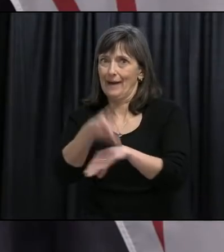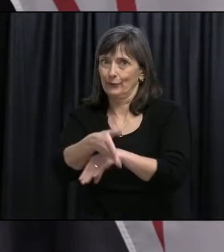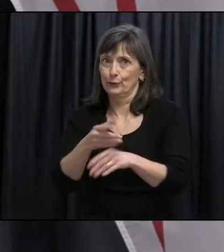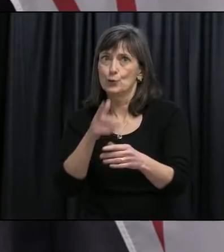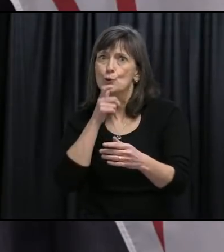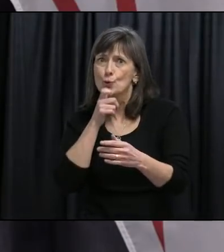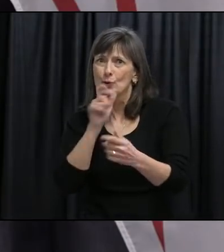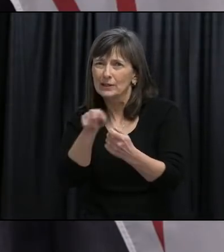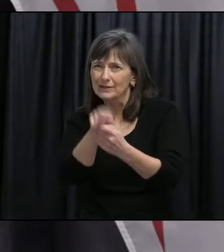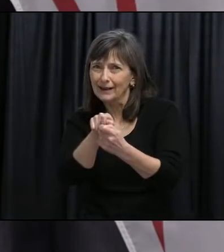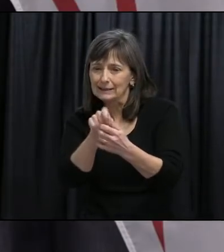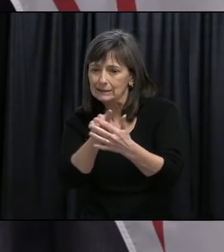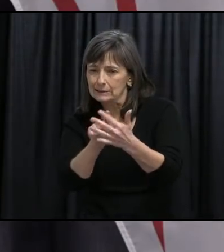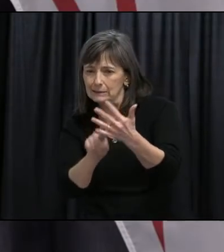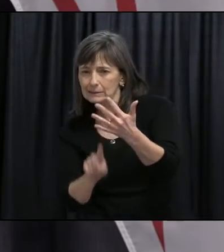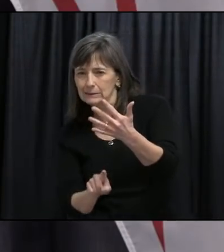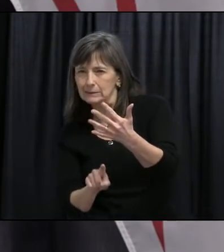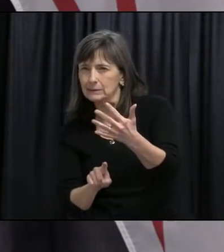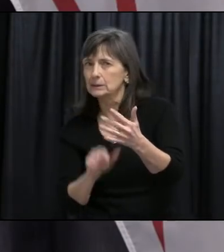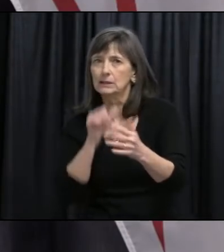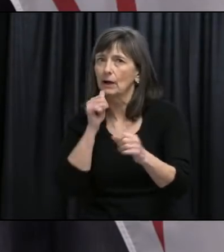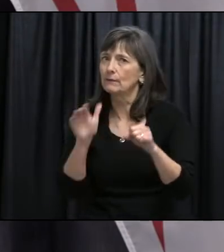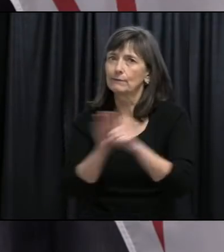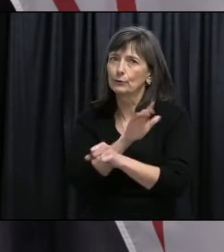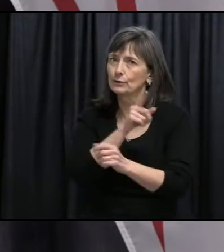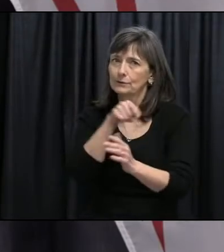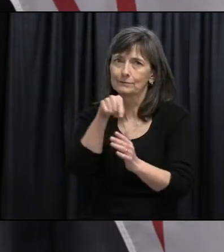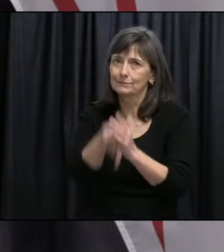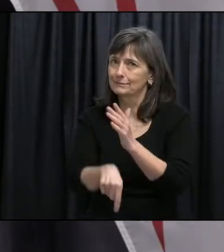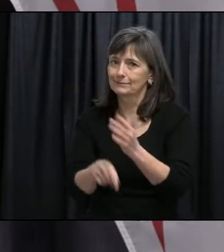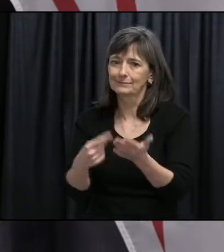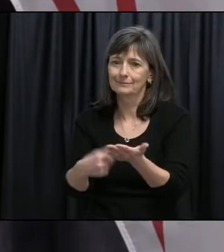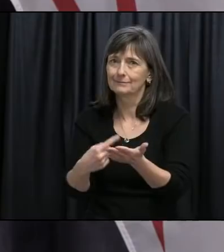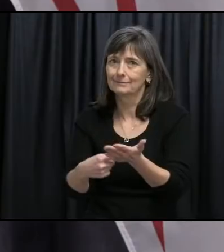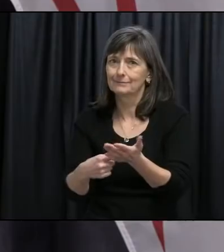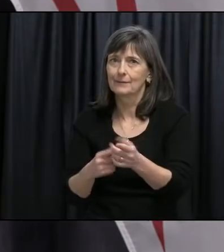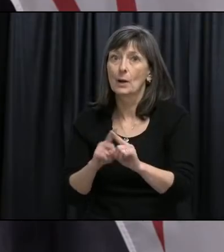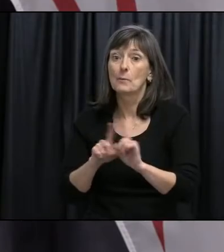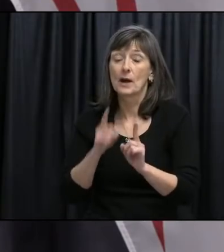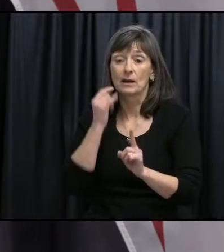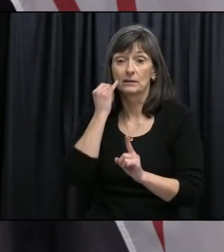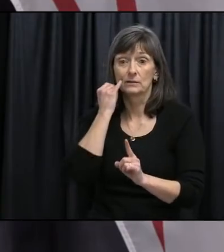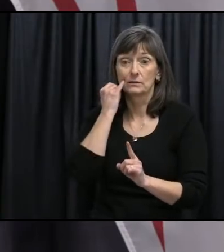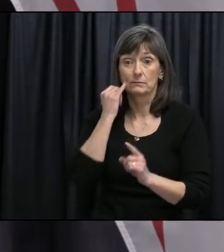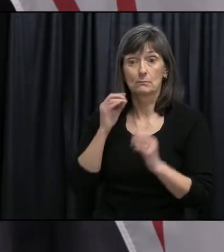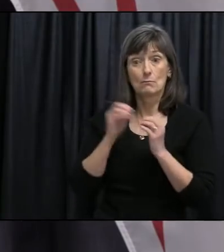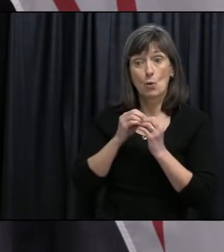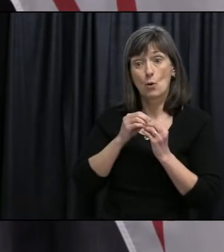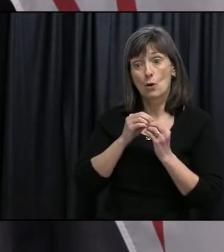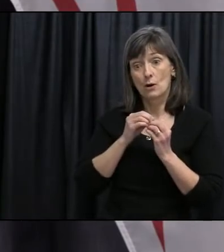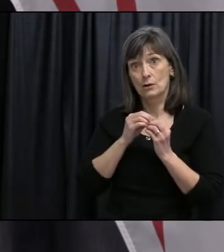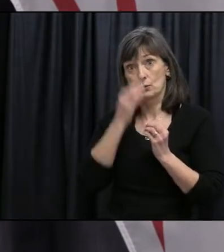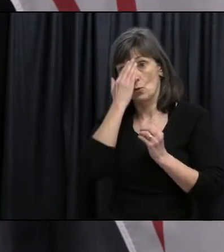quite specifically at this time, but we will certainly be notifying as soon as we have any more information.